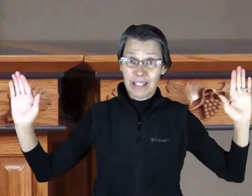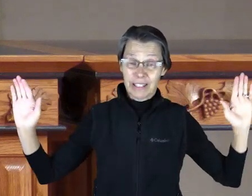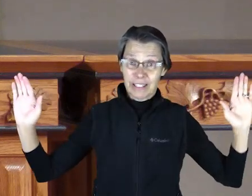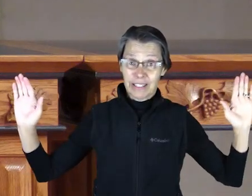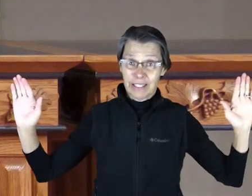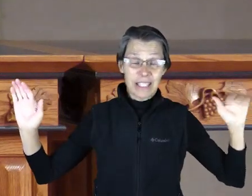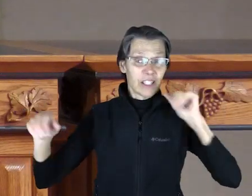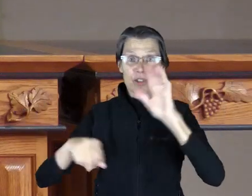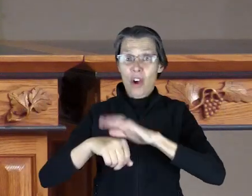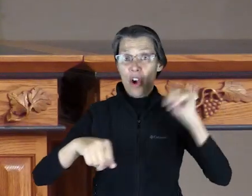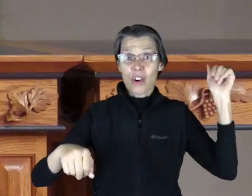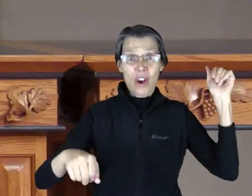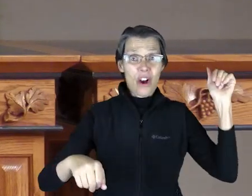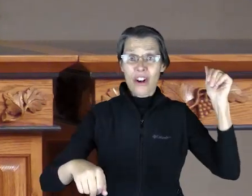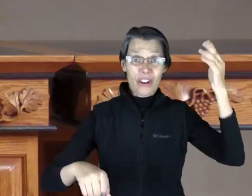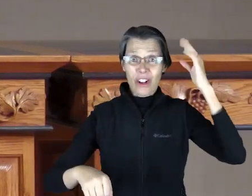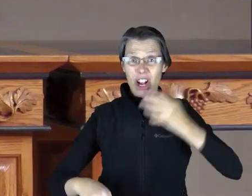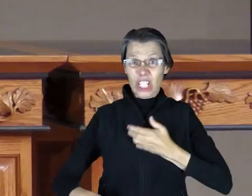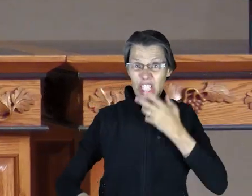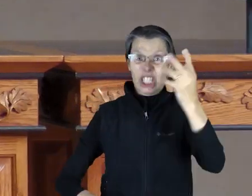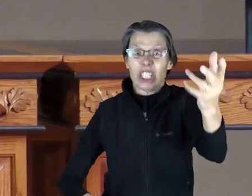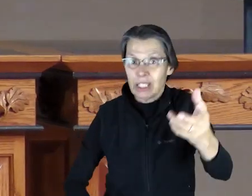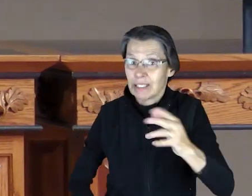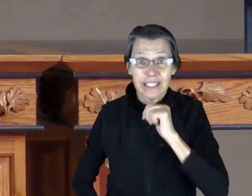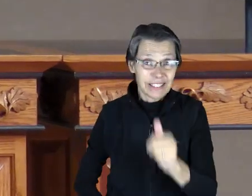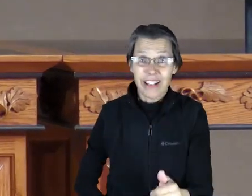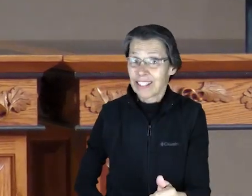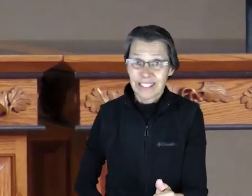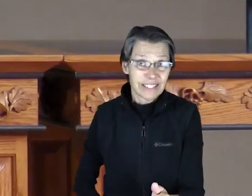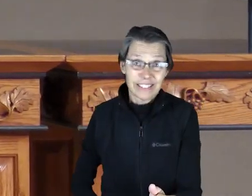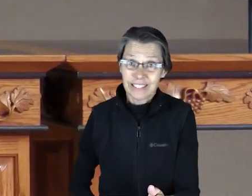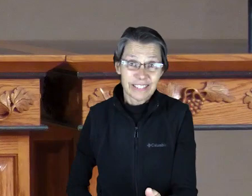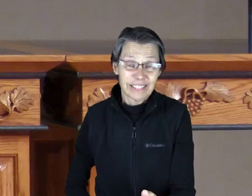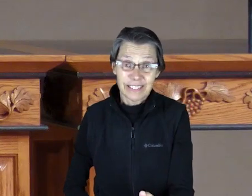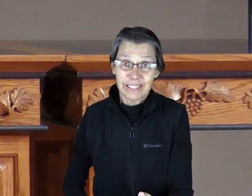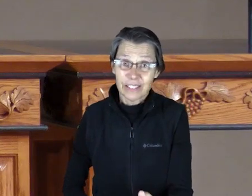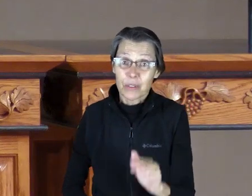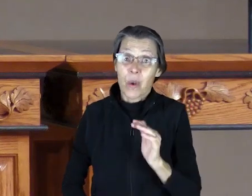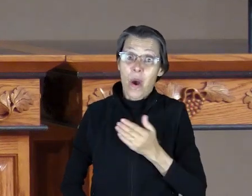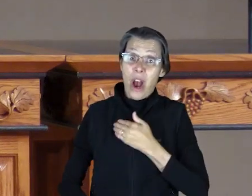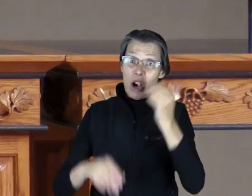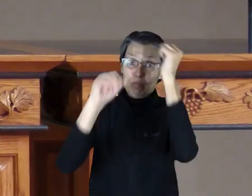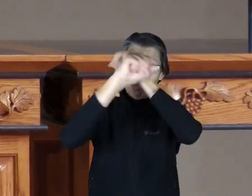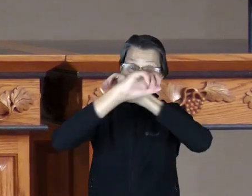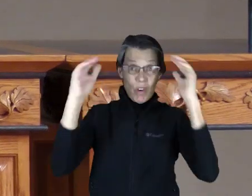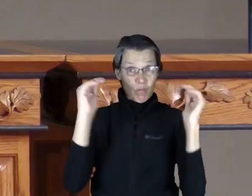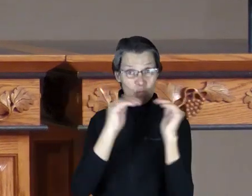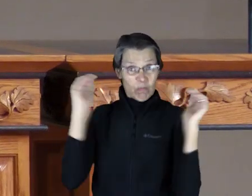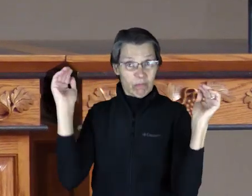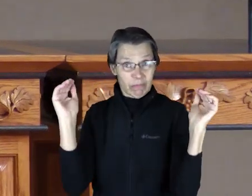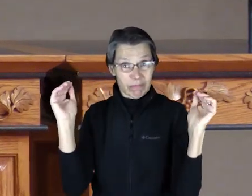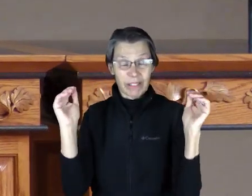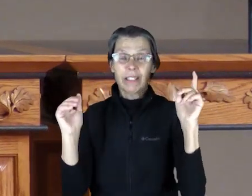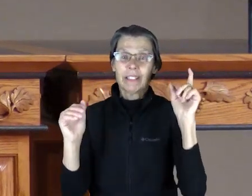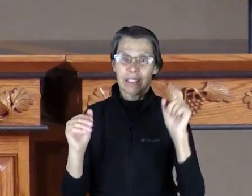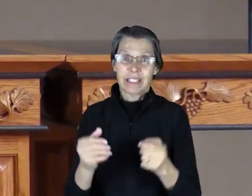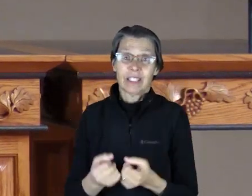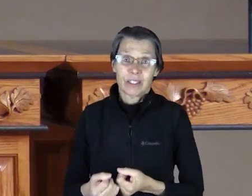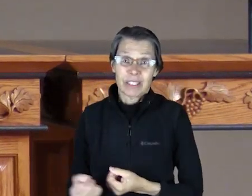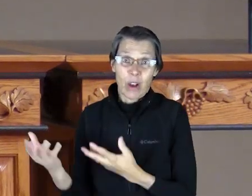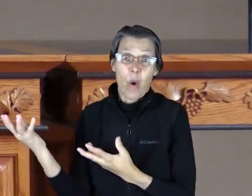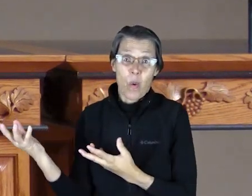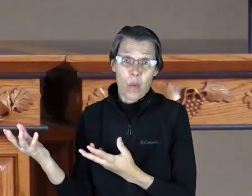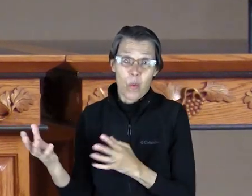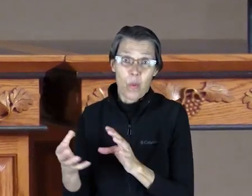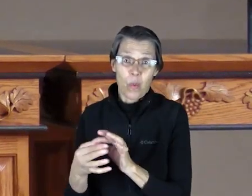Maybe we need to let go of putting God or Jesus in a box that we've defined and allow God to continue to move and expand